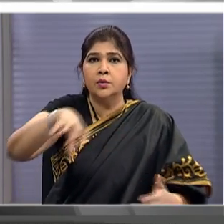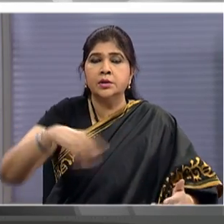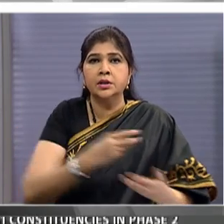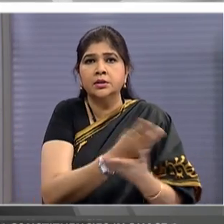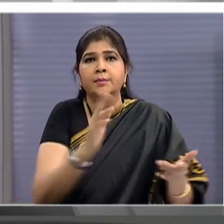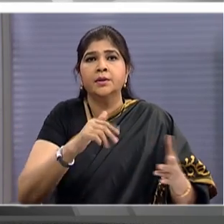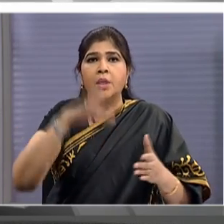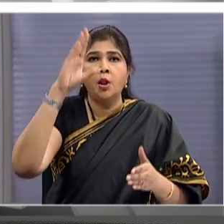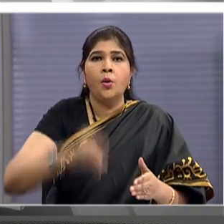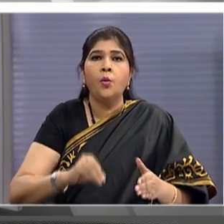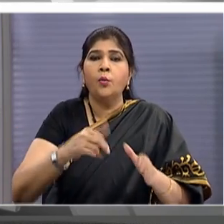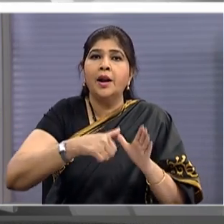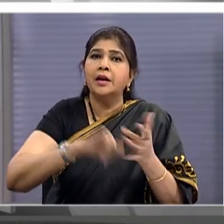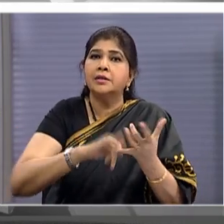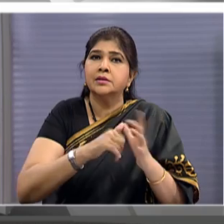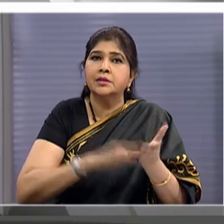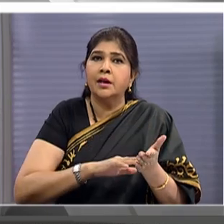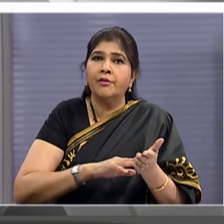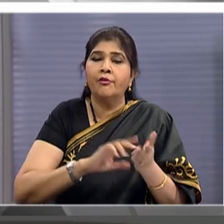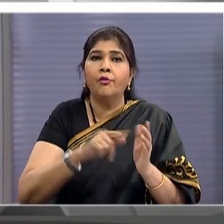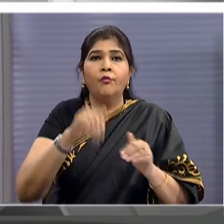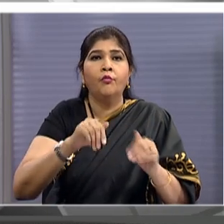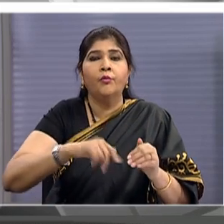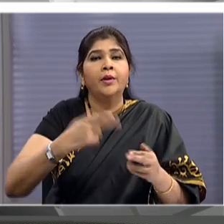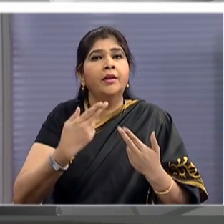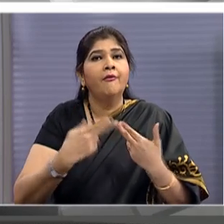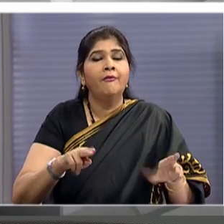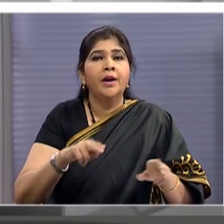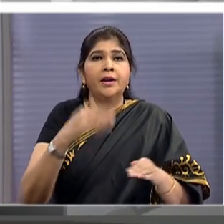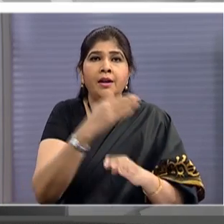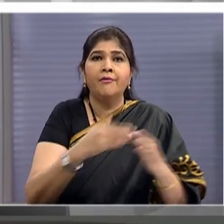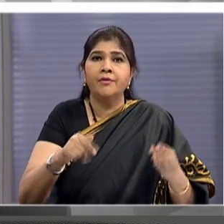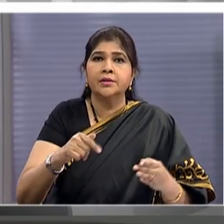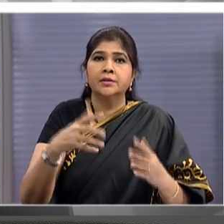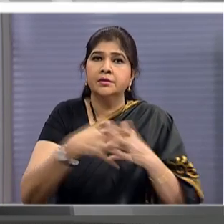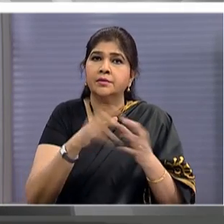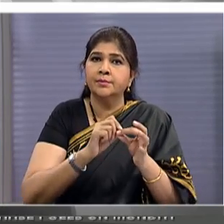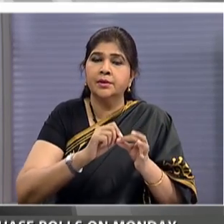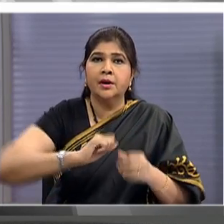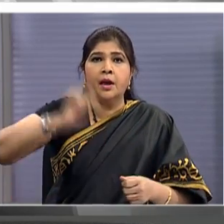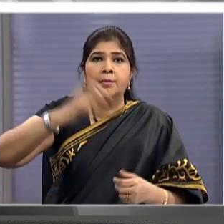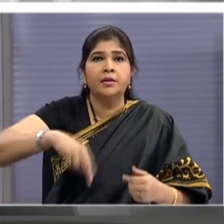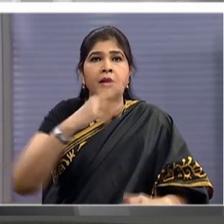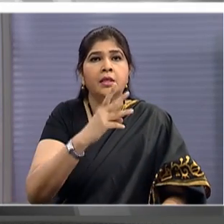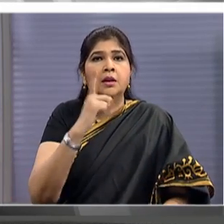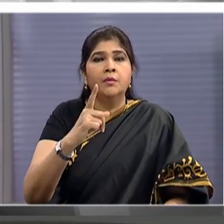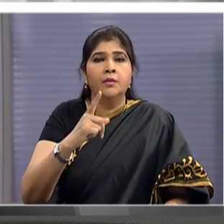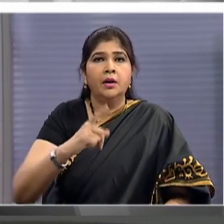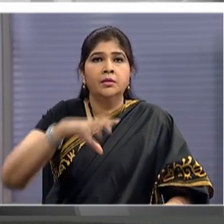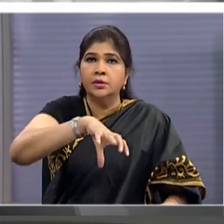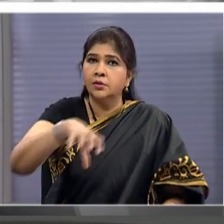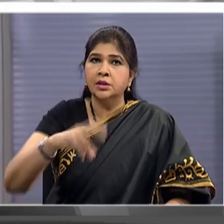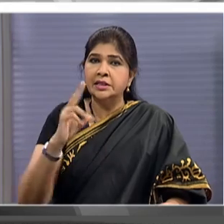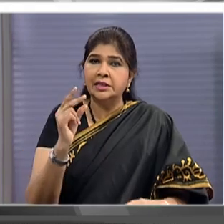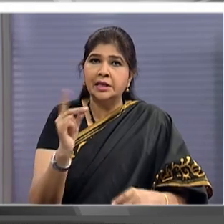lower parts of the state will vote in the final phase. In West Bengal, campaigning across 31 constituencies for the second